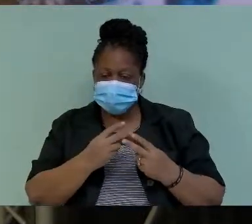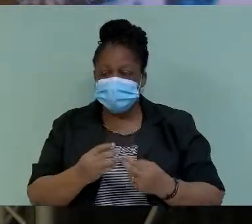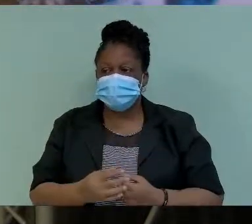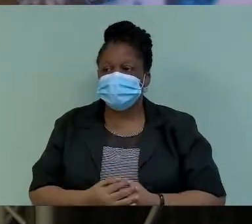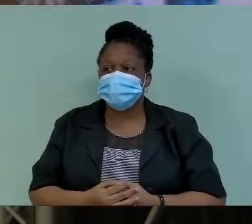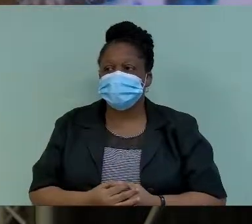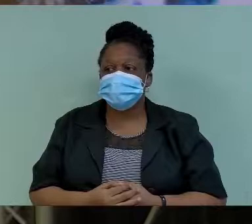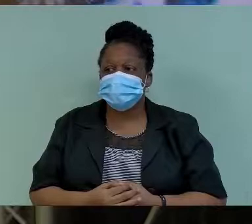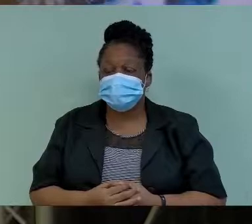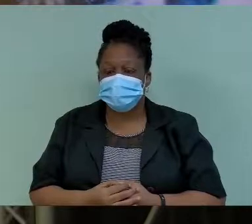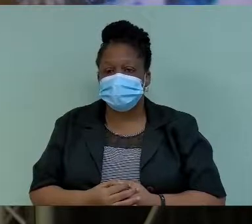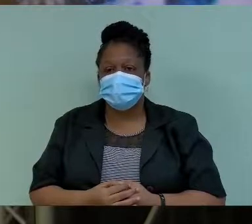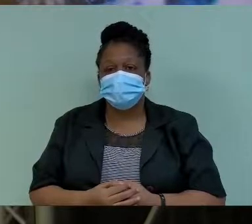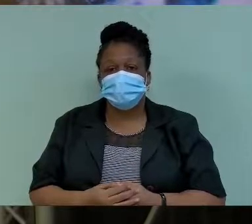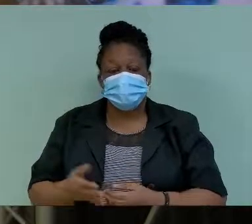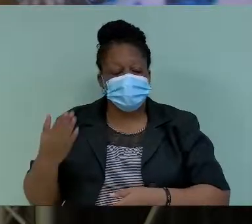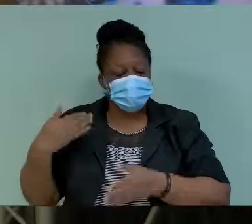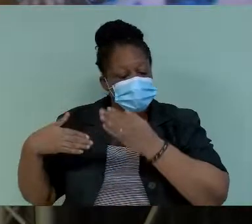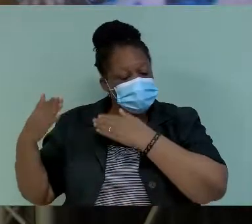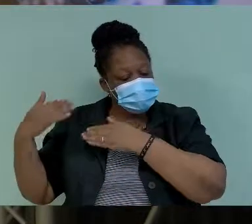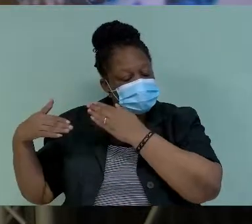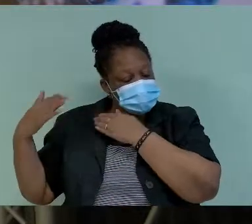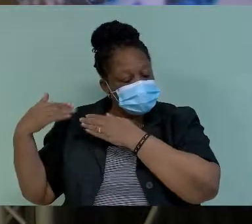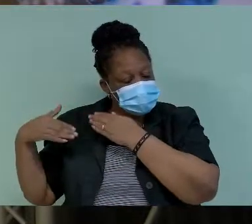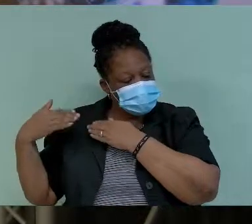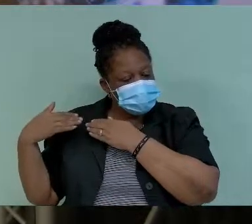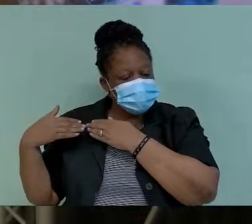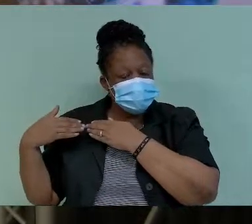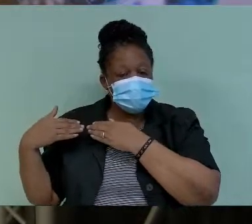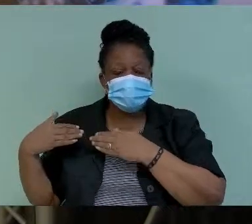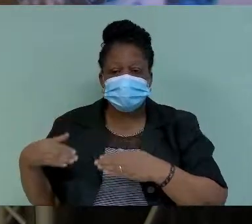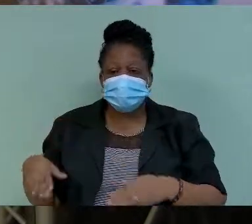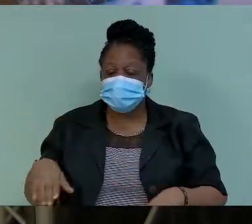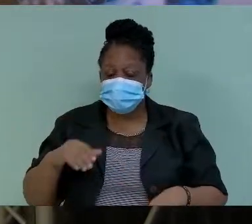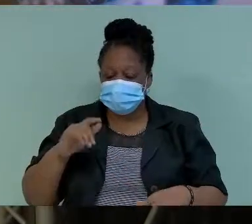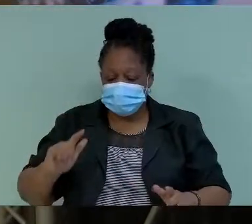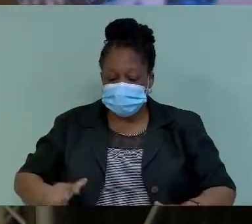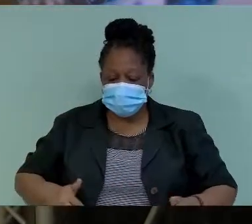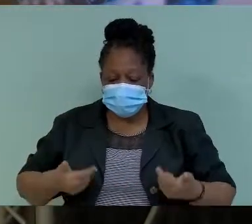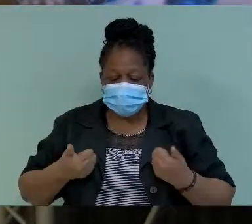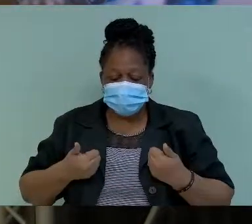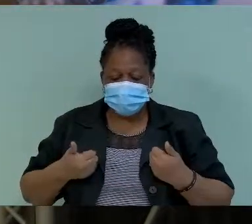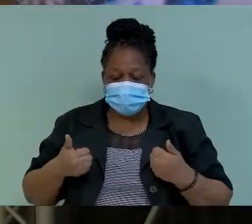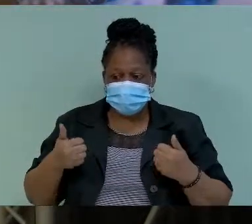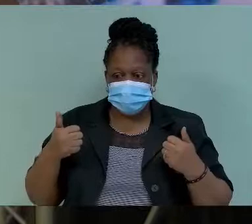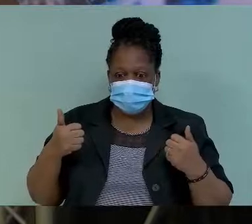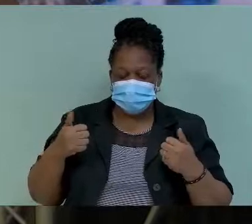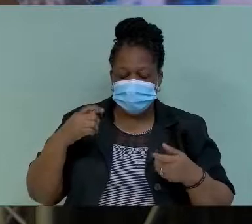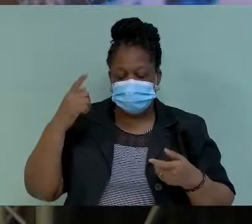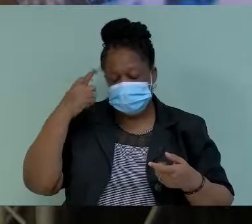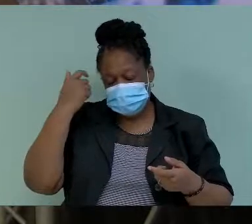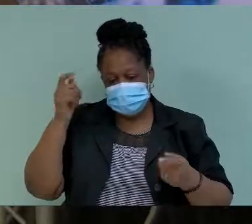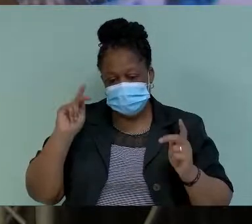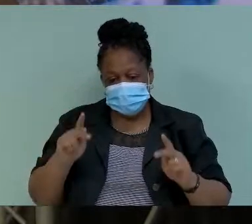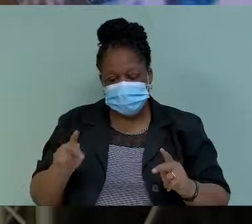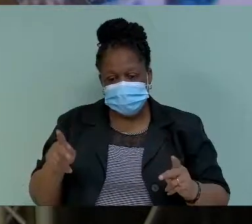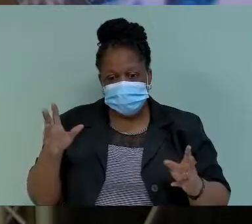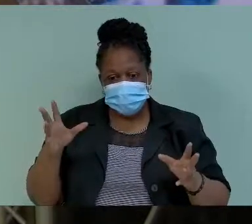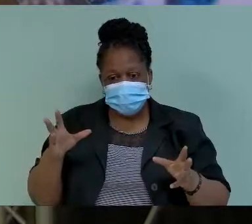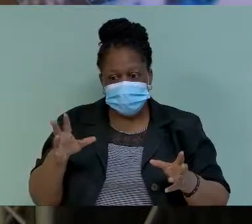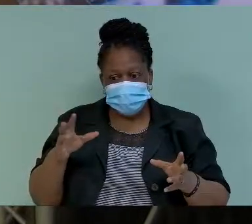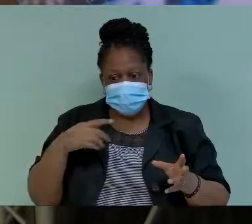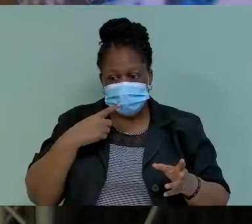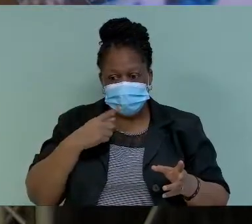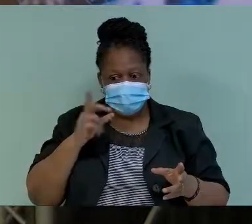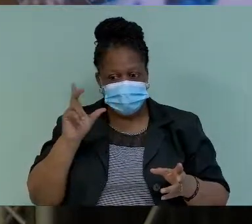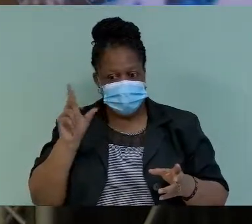Unlike the very early ancestors of our faith, whose lives were threatened by emperors and kings, we